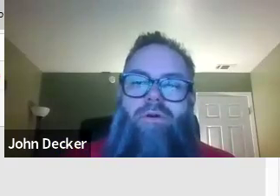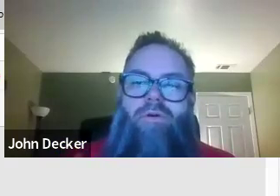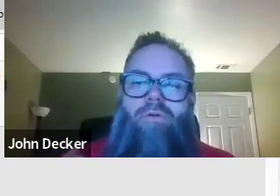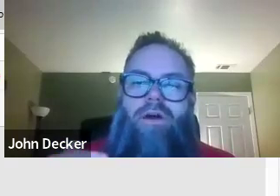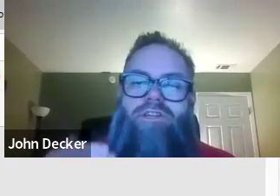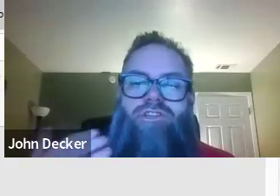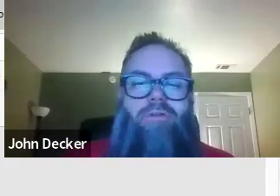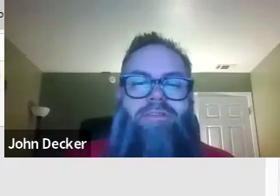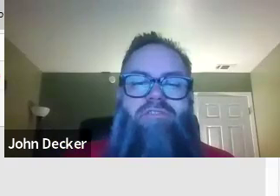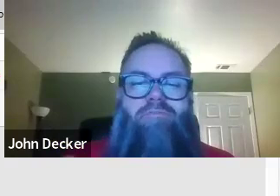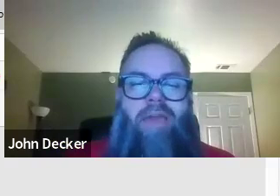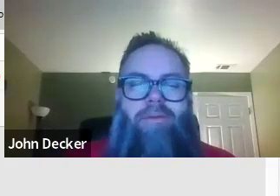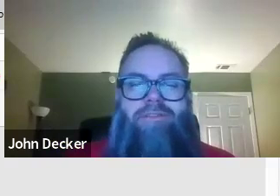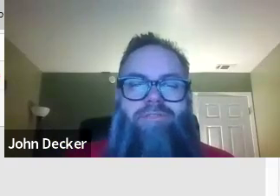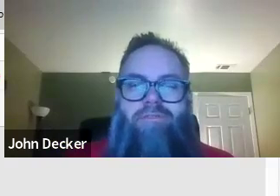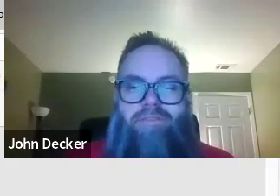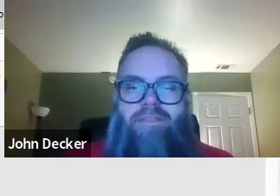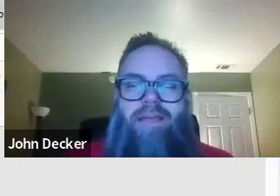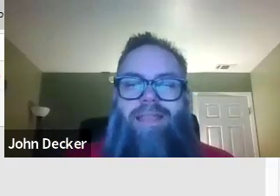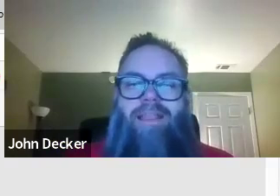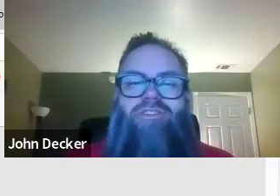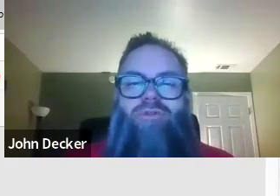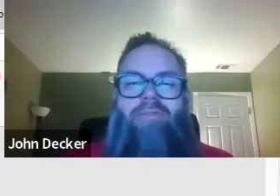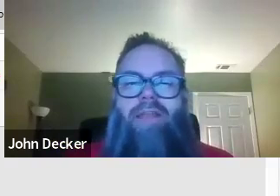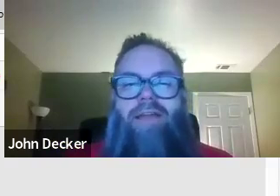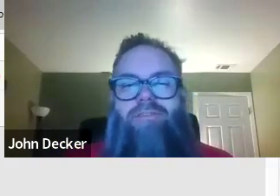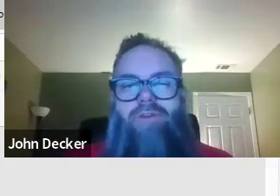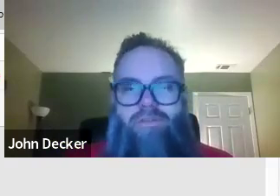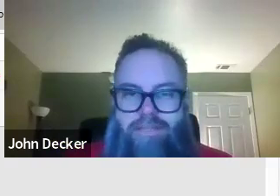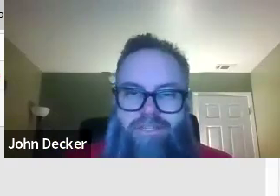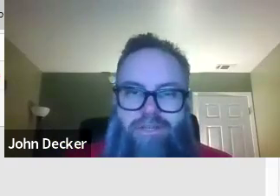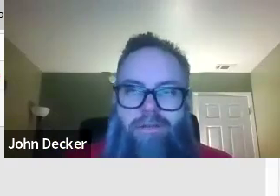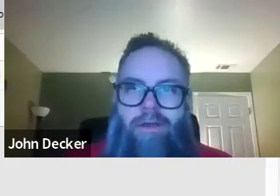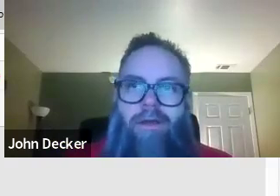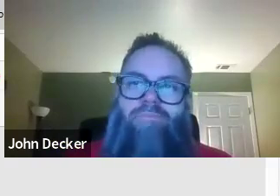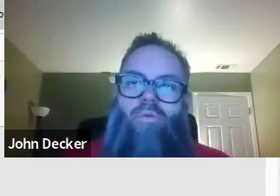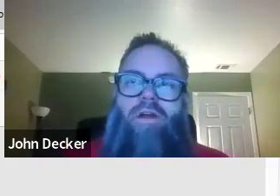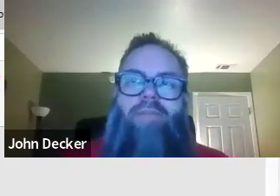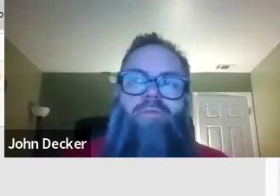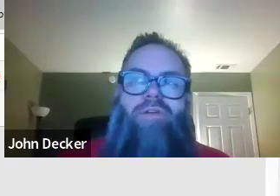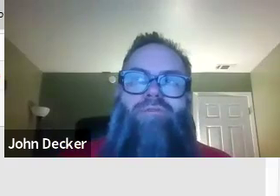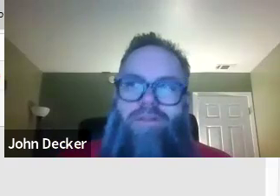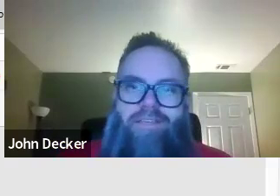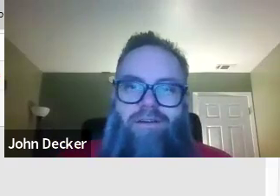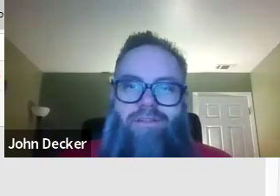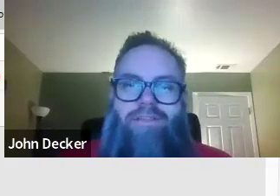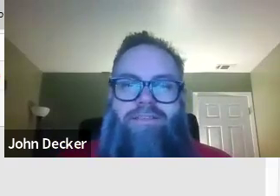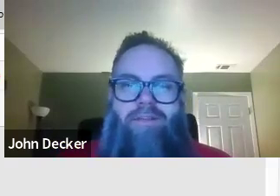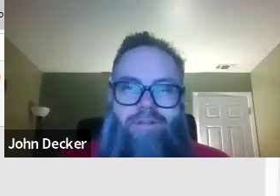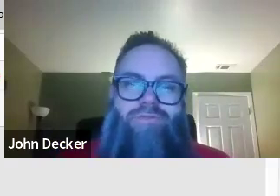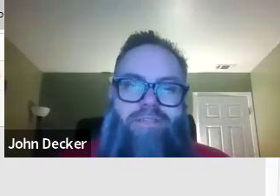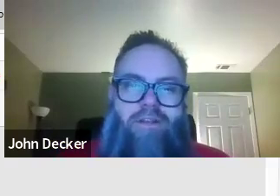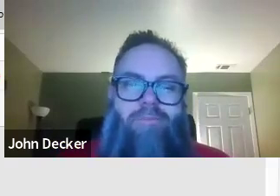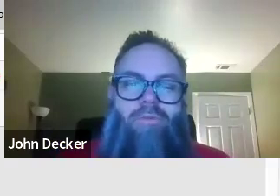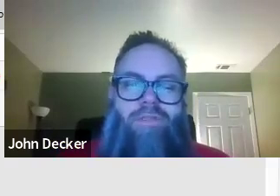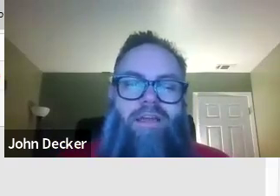is no assurance of payment of services unless you have an active authorization. We're going to be refocusing on this